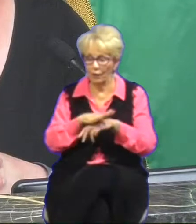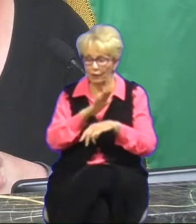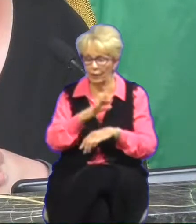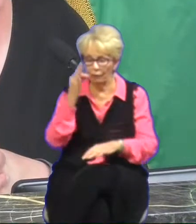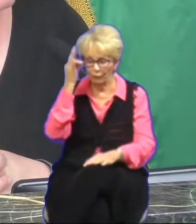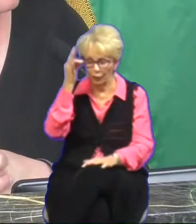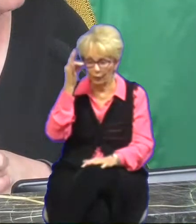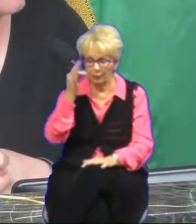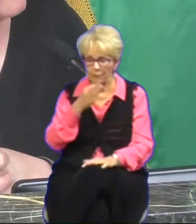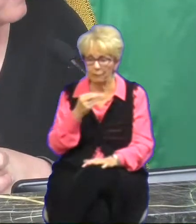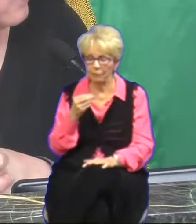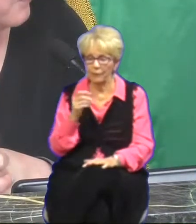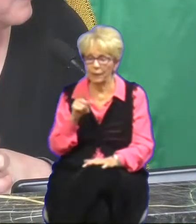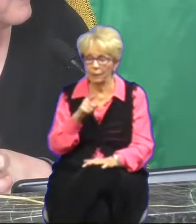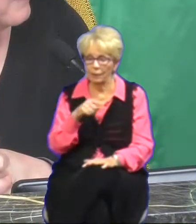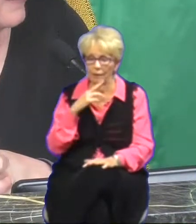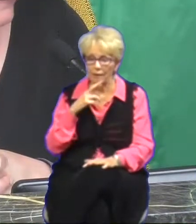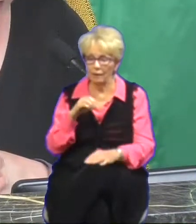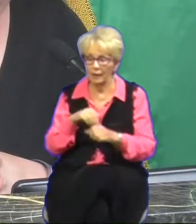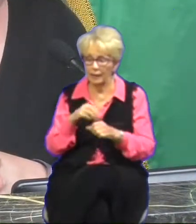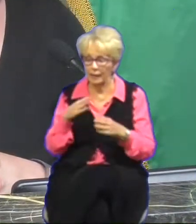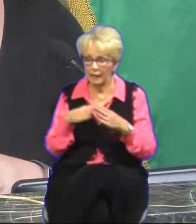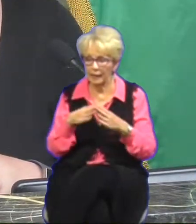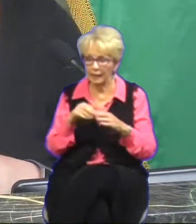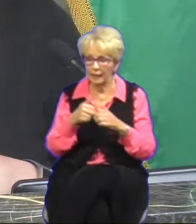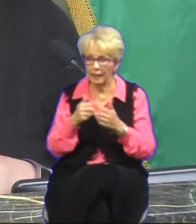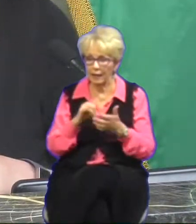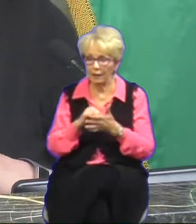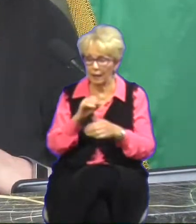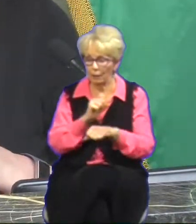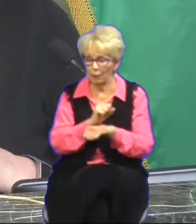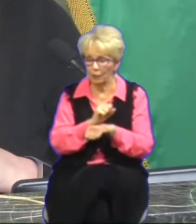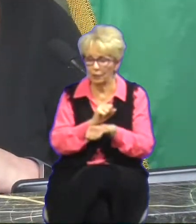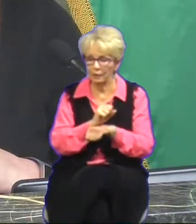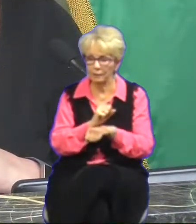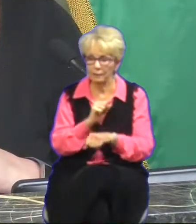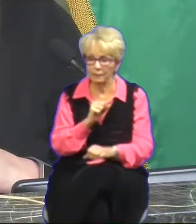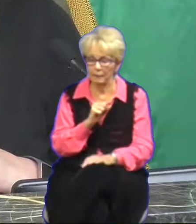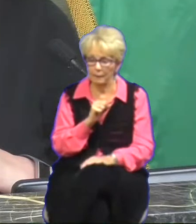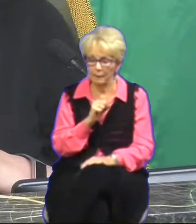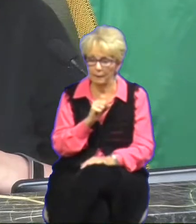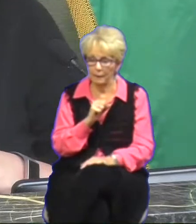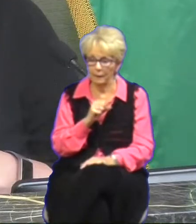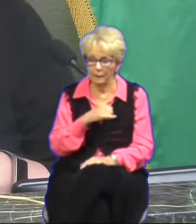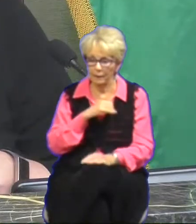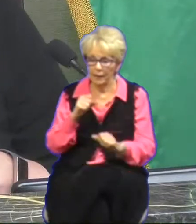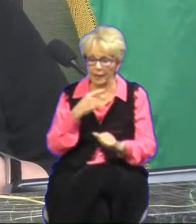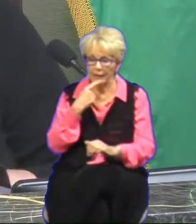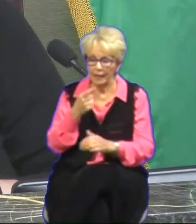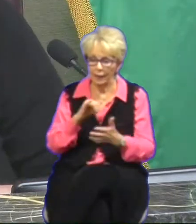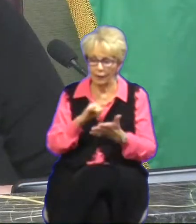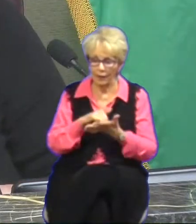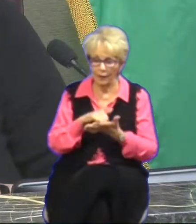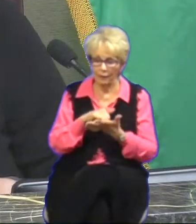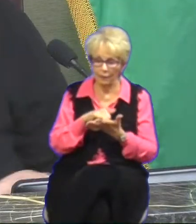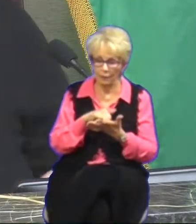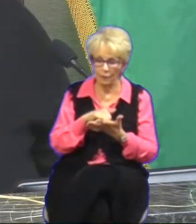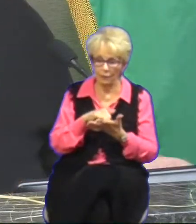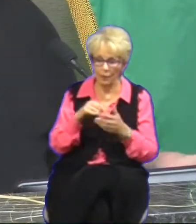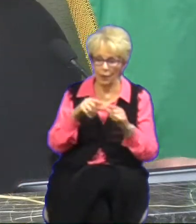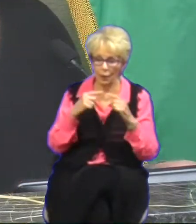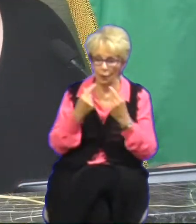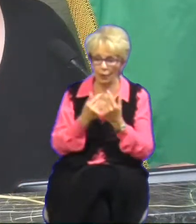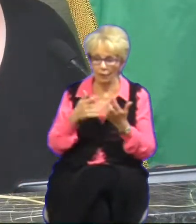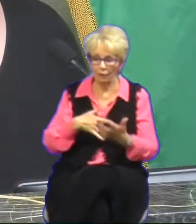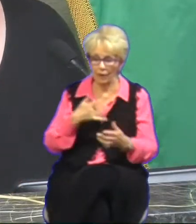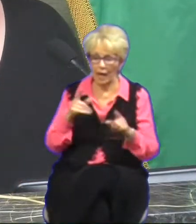future and where they are in downtown and how that works. I can tell you that the group